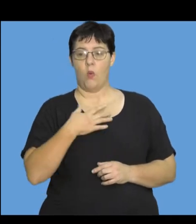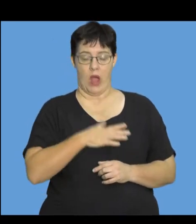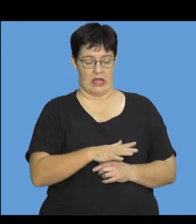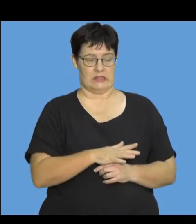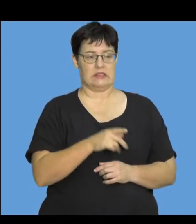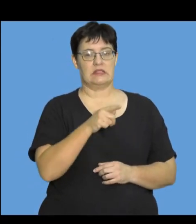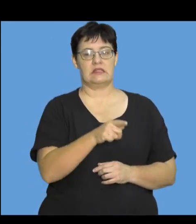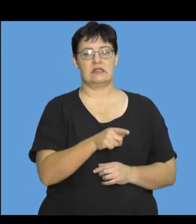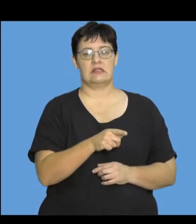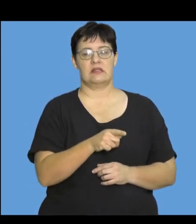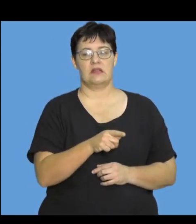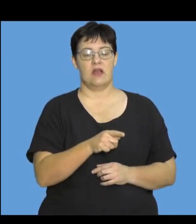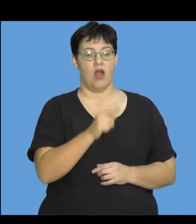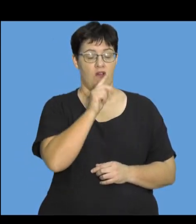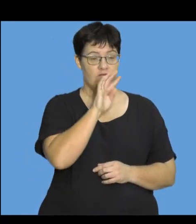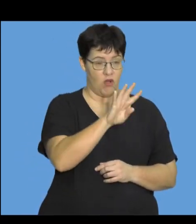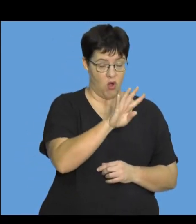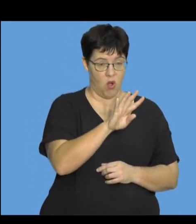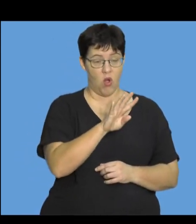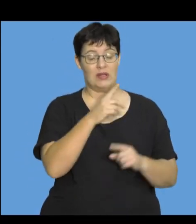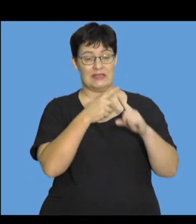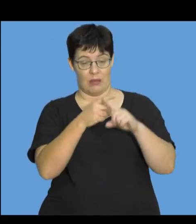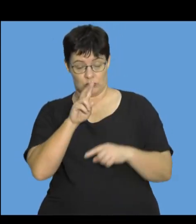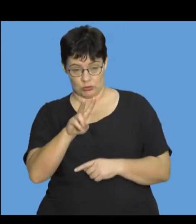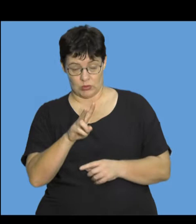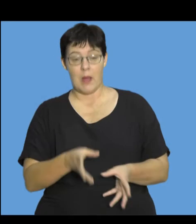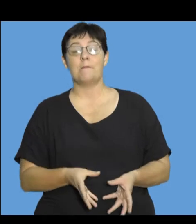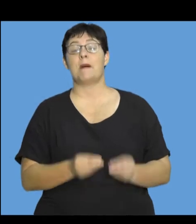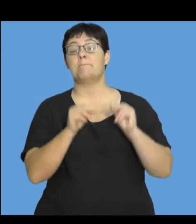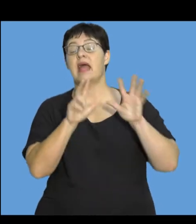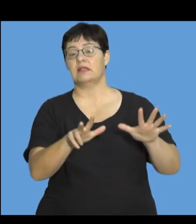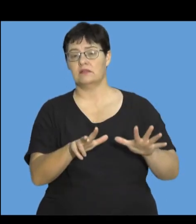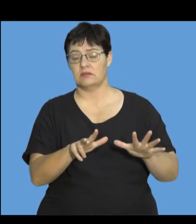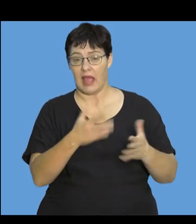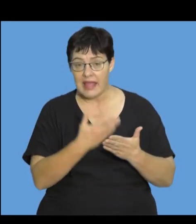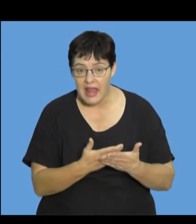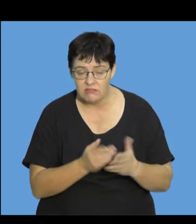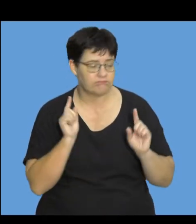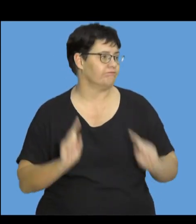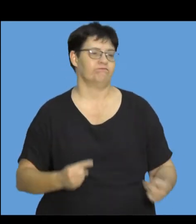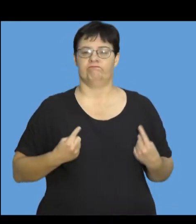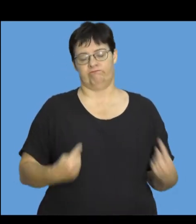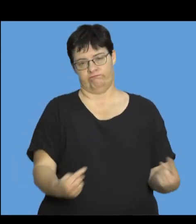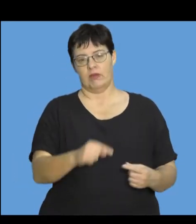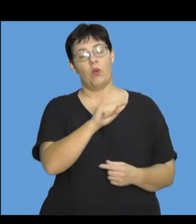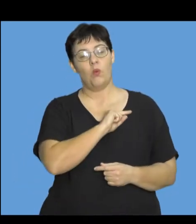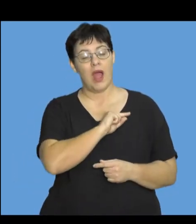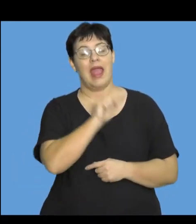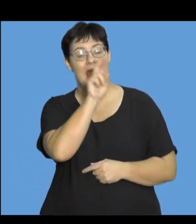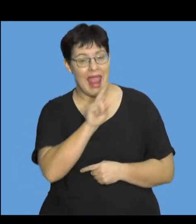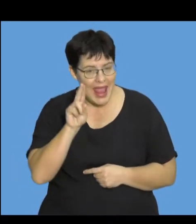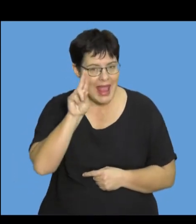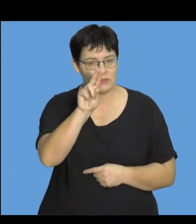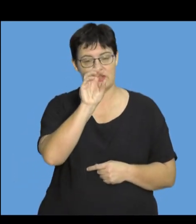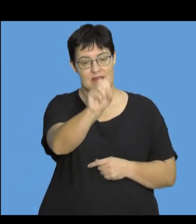multiply the 4 and the 2 to get an 8. But you cannot do that. Why? Because we're dealing with exponents.